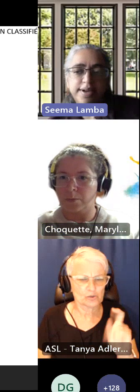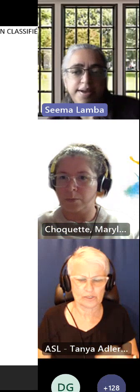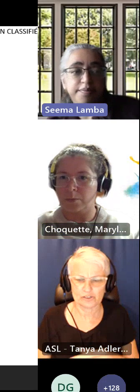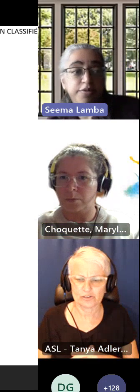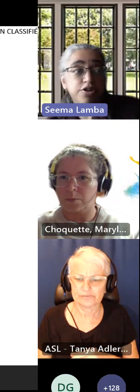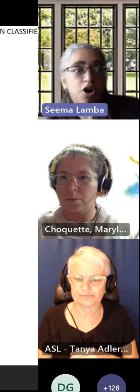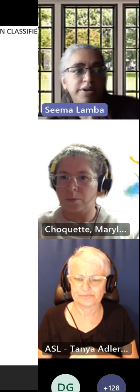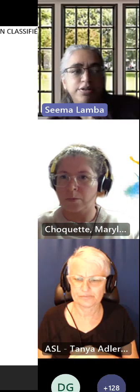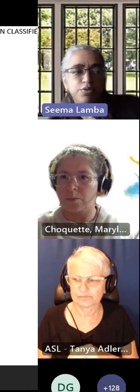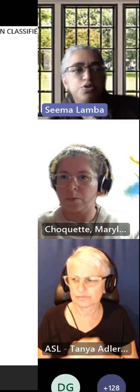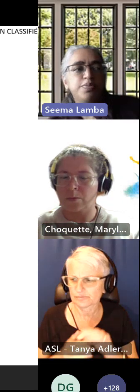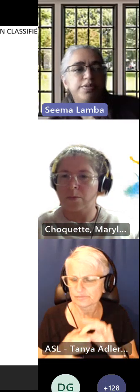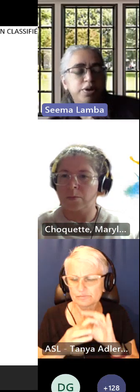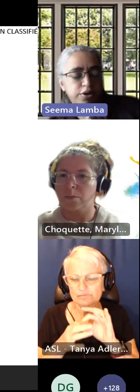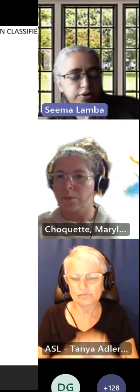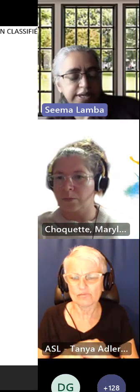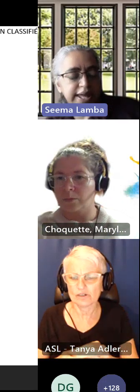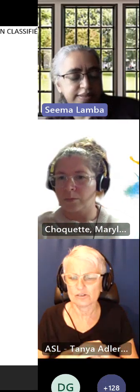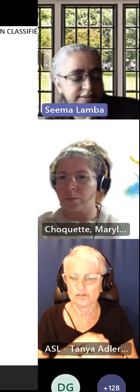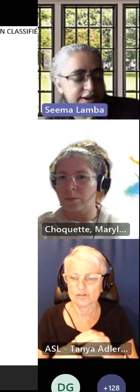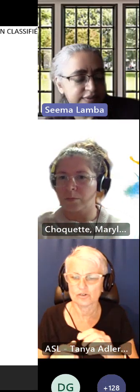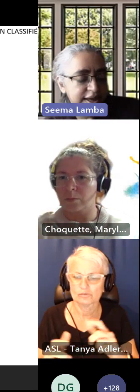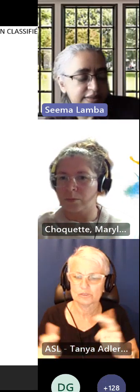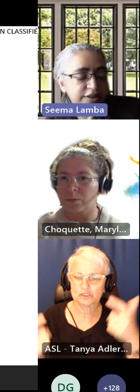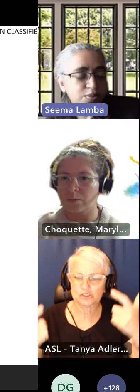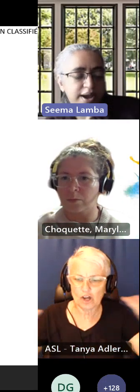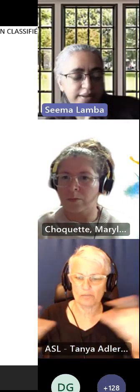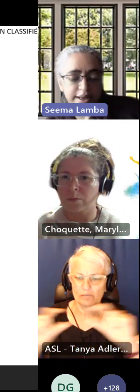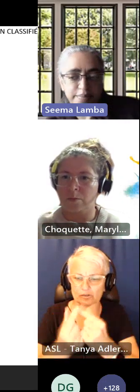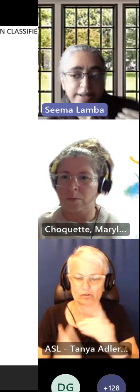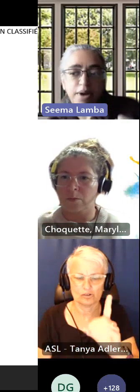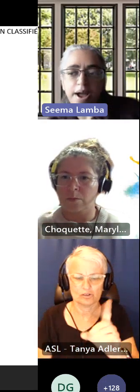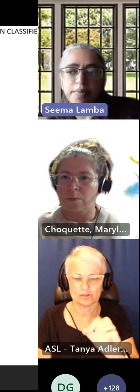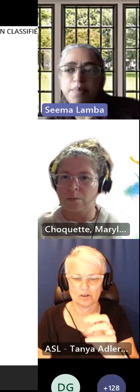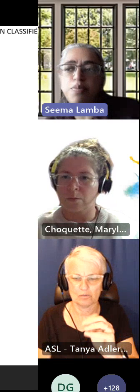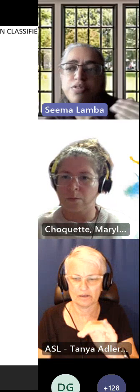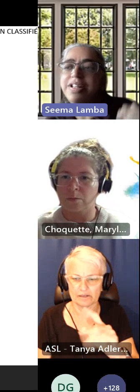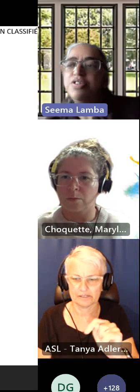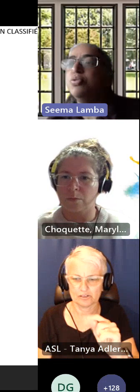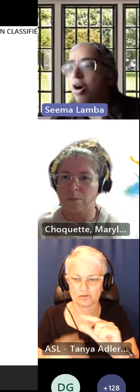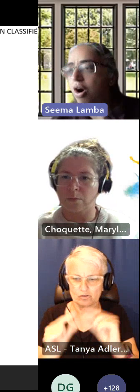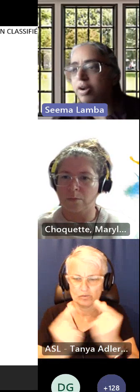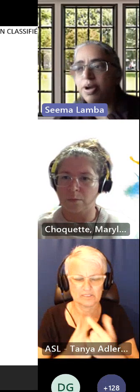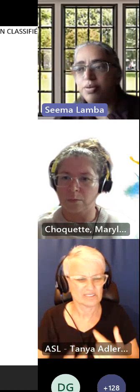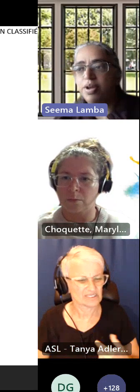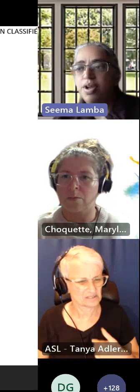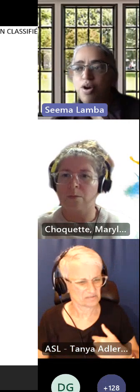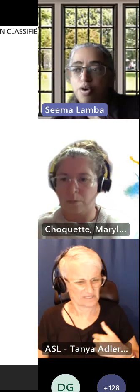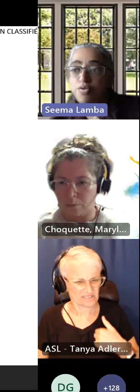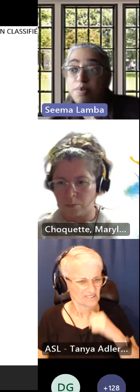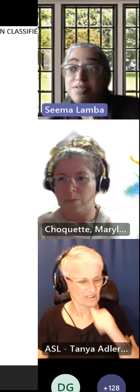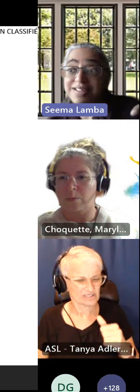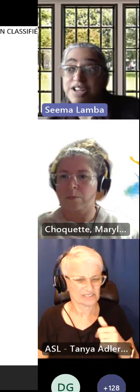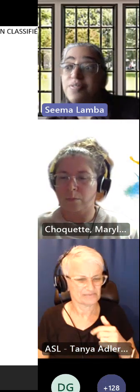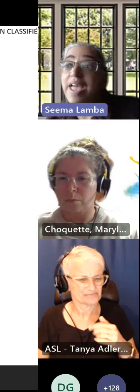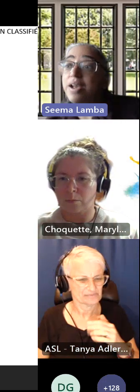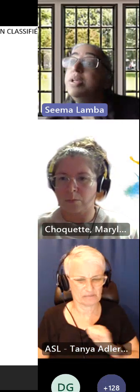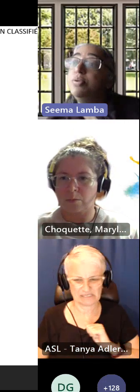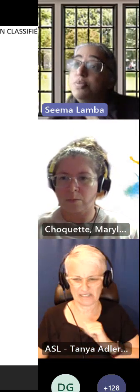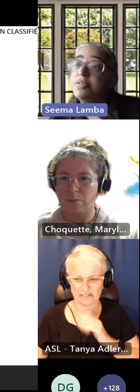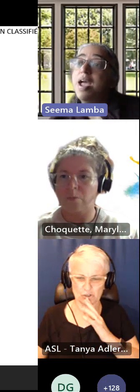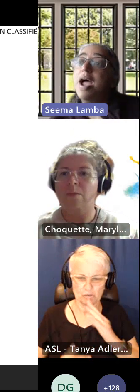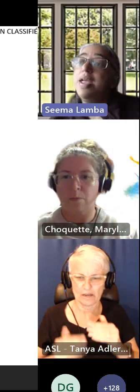looking at the dominant groups when we're looking at this stuff. That's why, like, I personally don't talk about